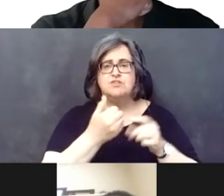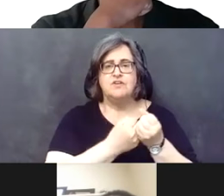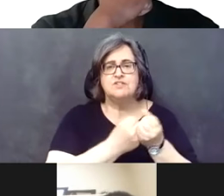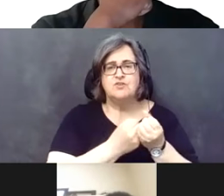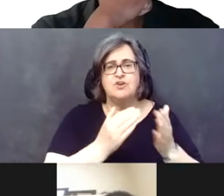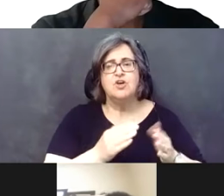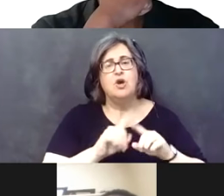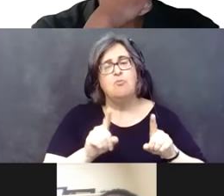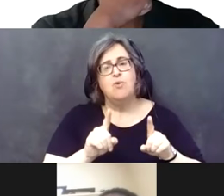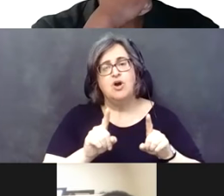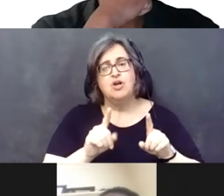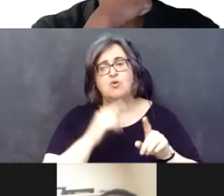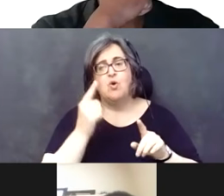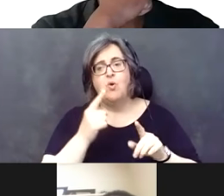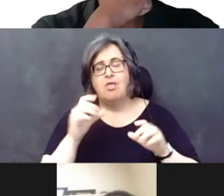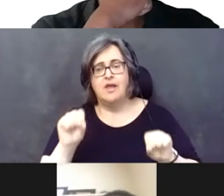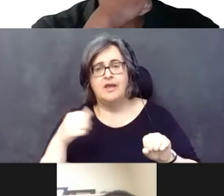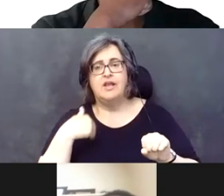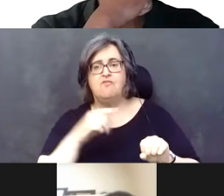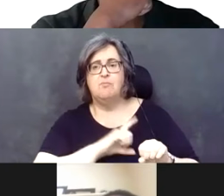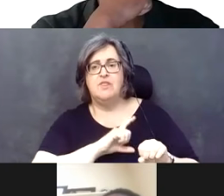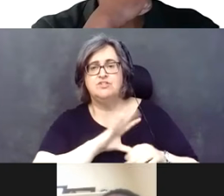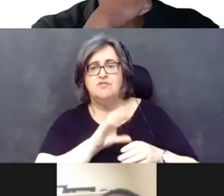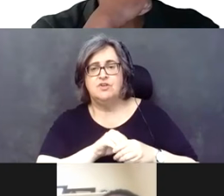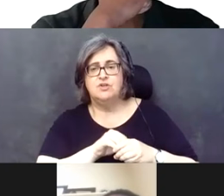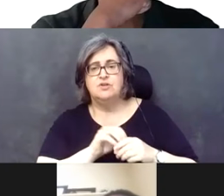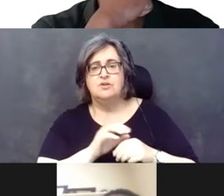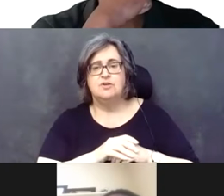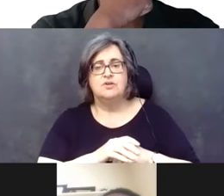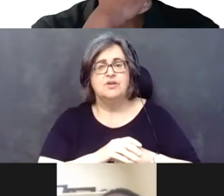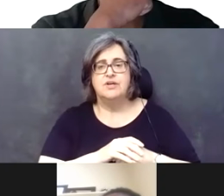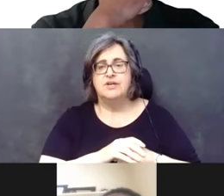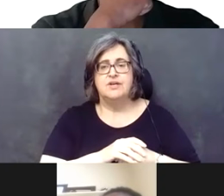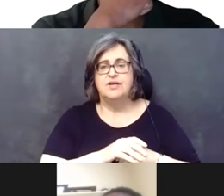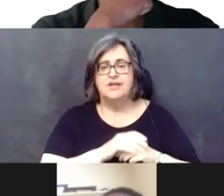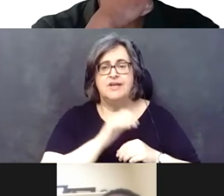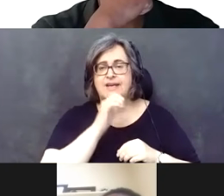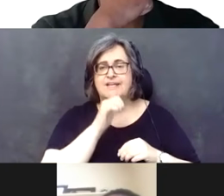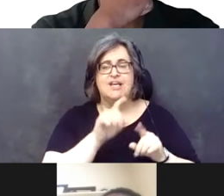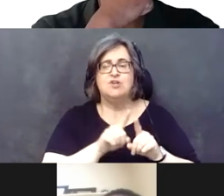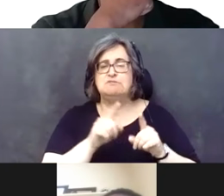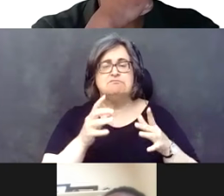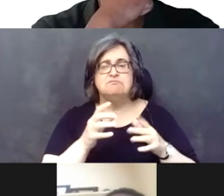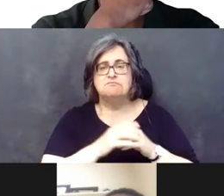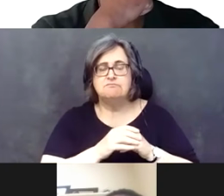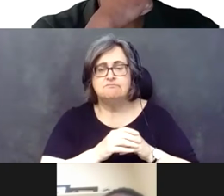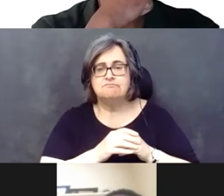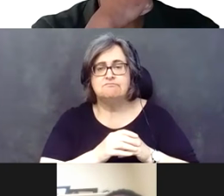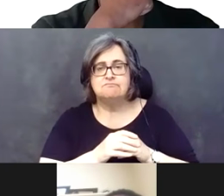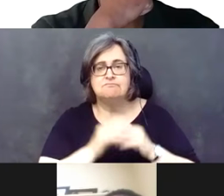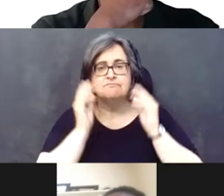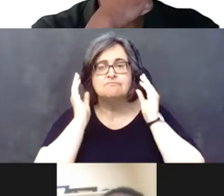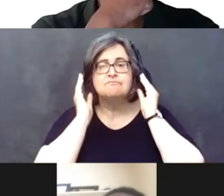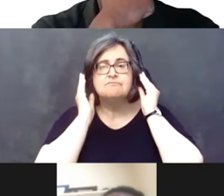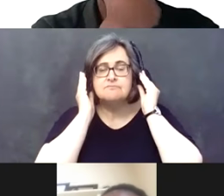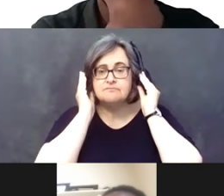police officers involved and judges involved, you're not going to get quite as far as you could. Got